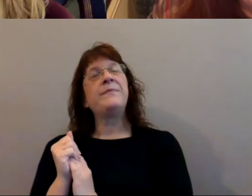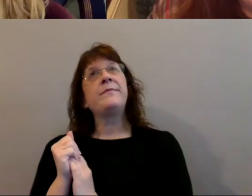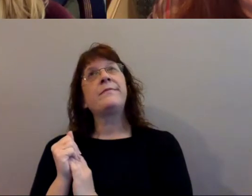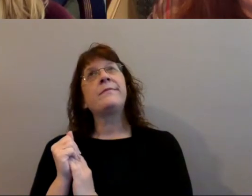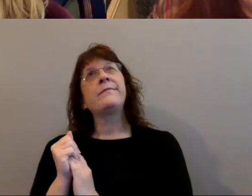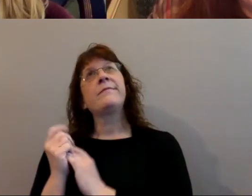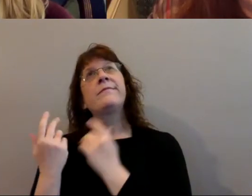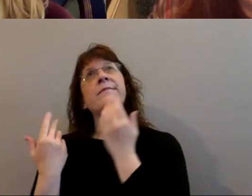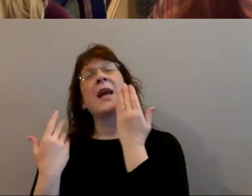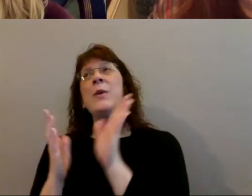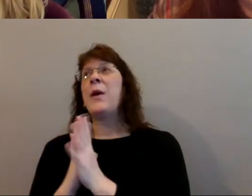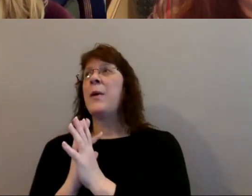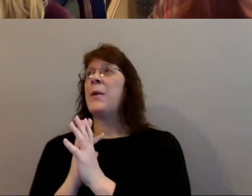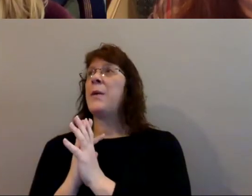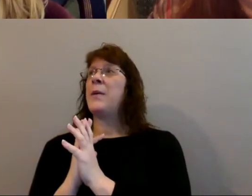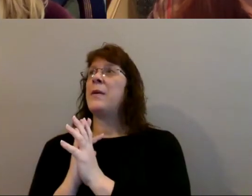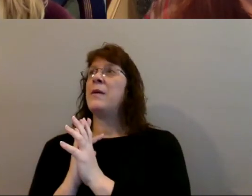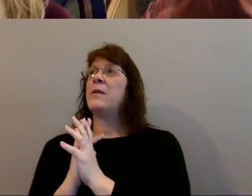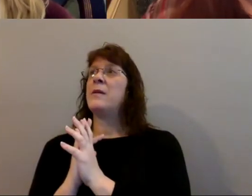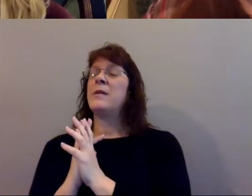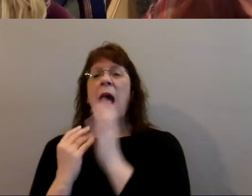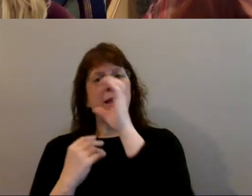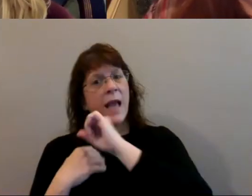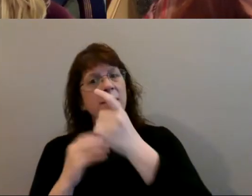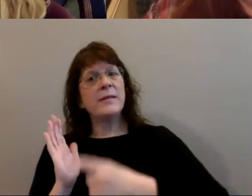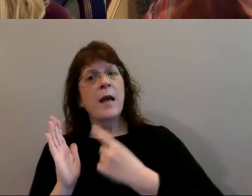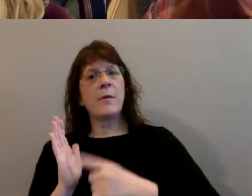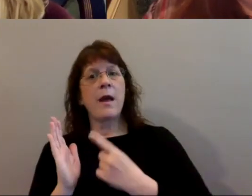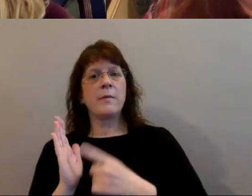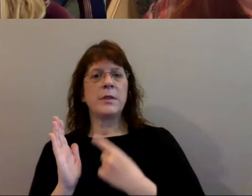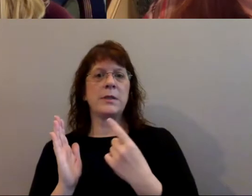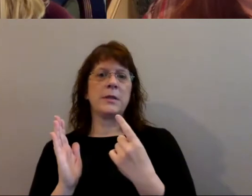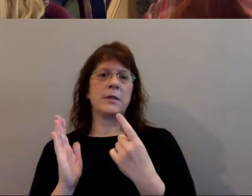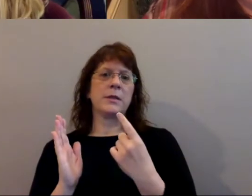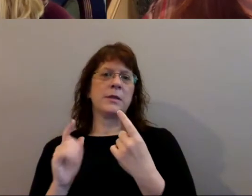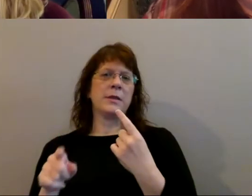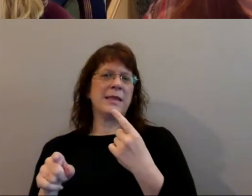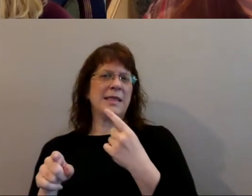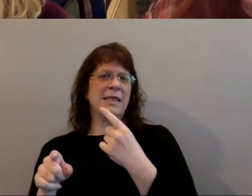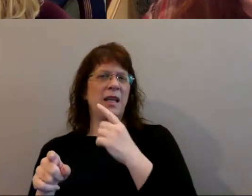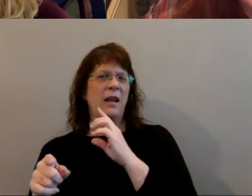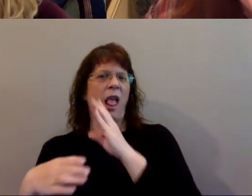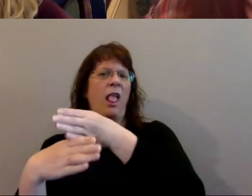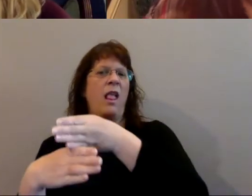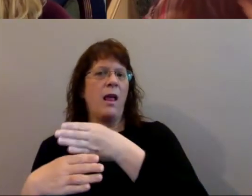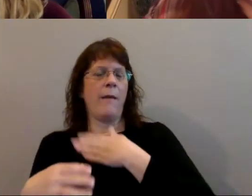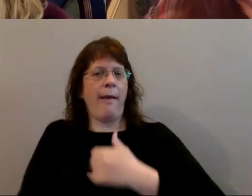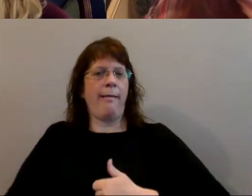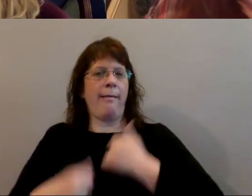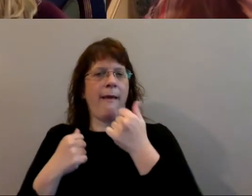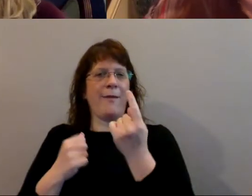I don't know. I guess sometimes it cuts into my life a little bit more than I would like,